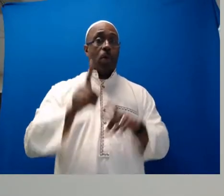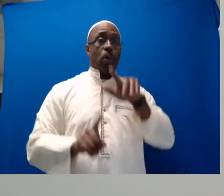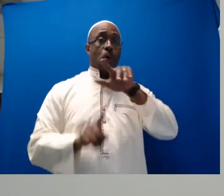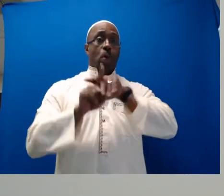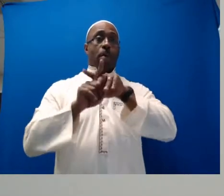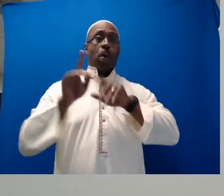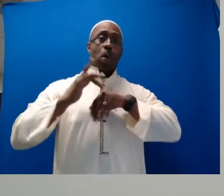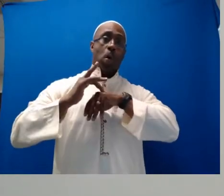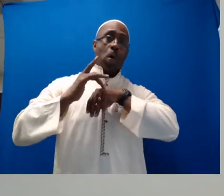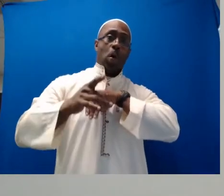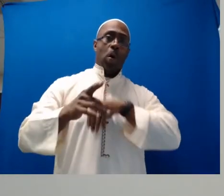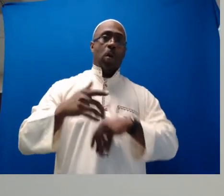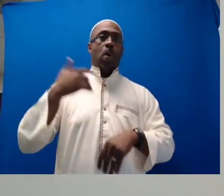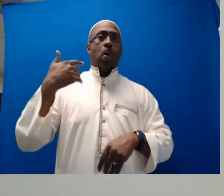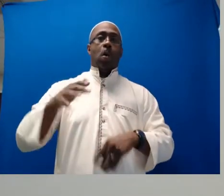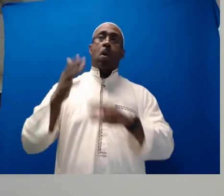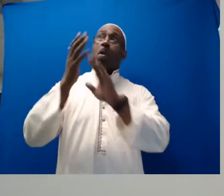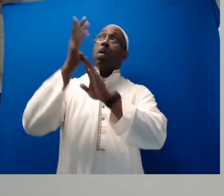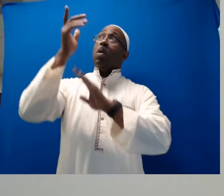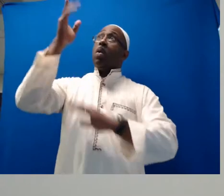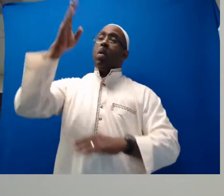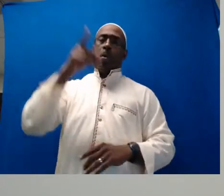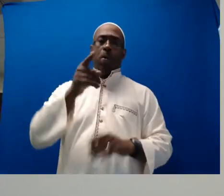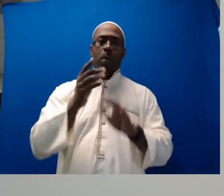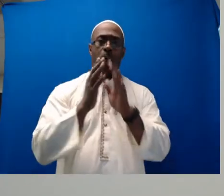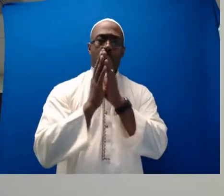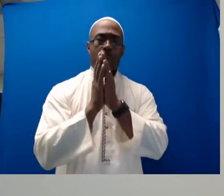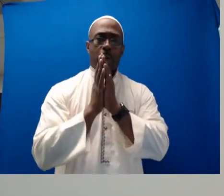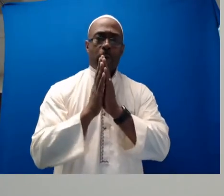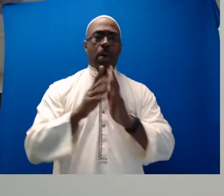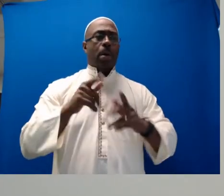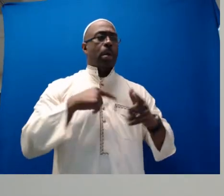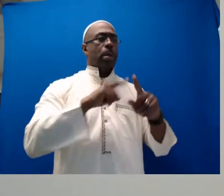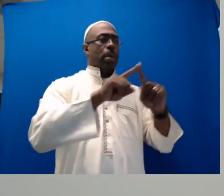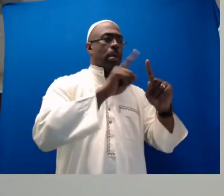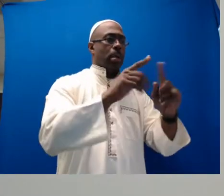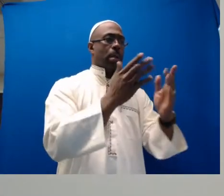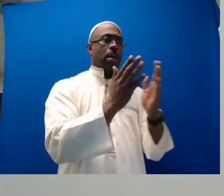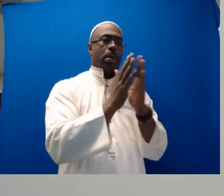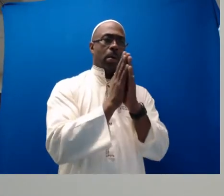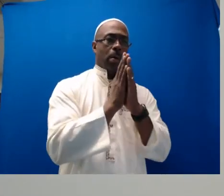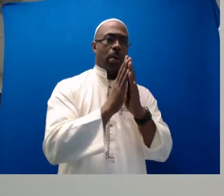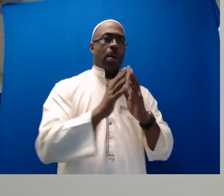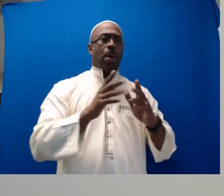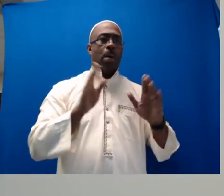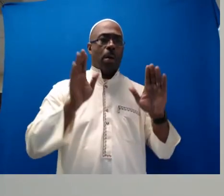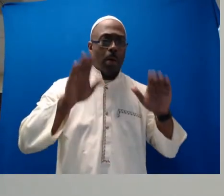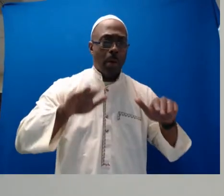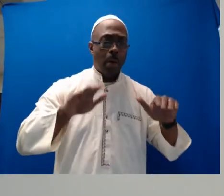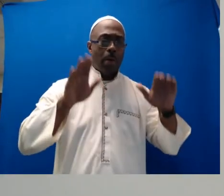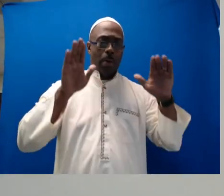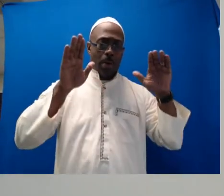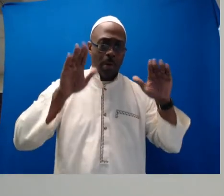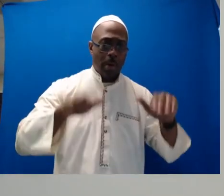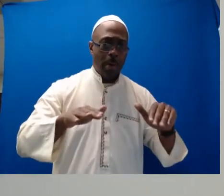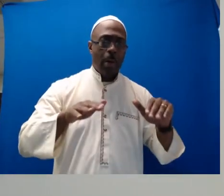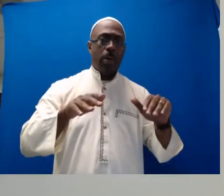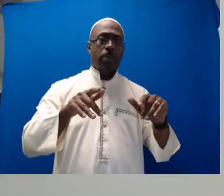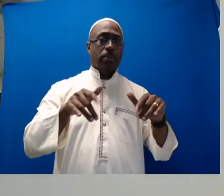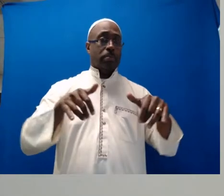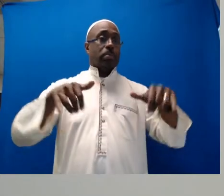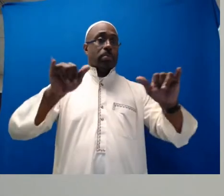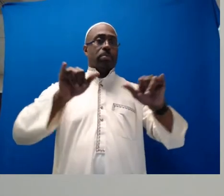that alhamdulillah, you pray tahiyyat al-masjid, those two rak'ahs, greeting the masjid, and then you may have plenty of time